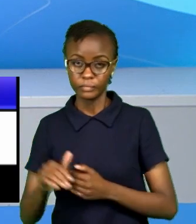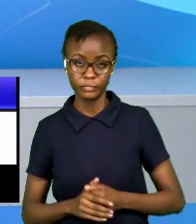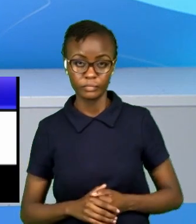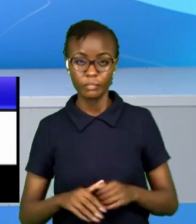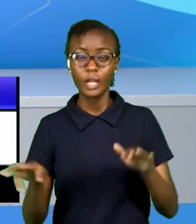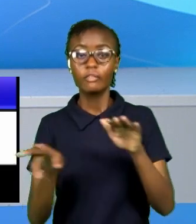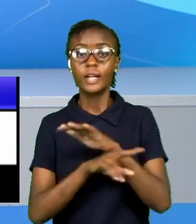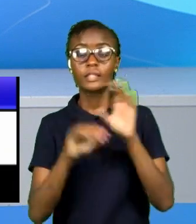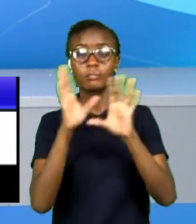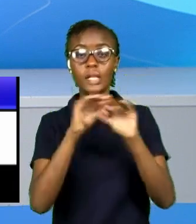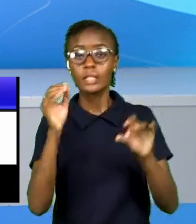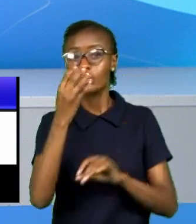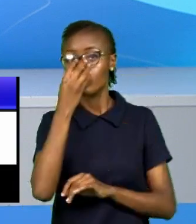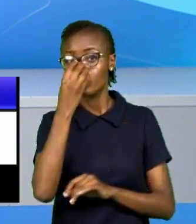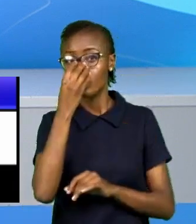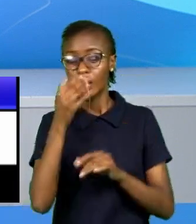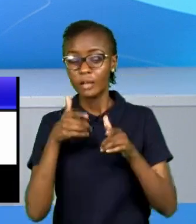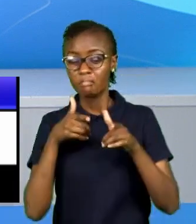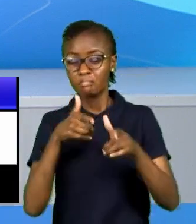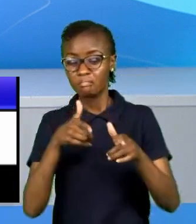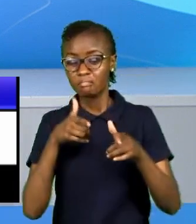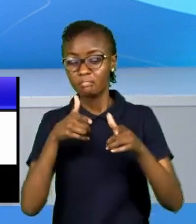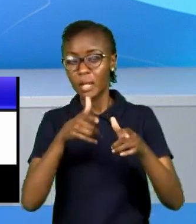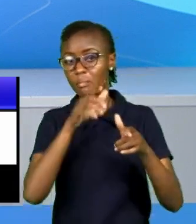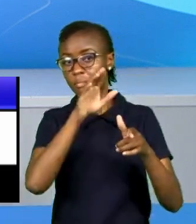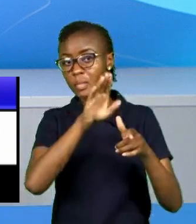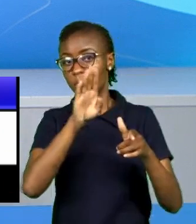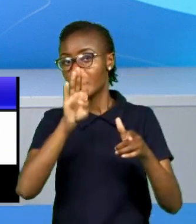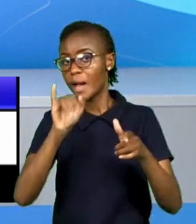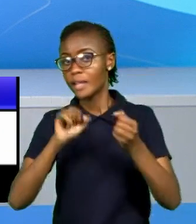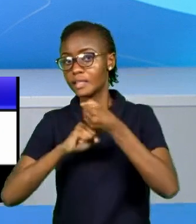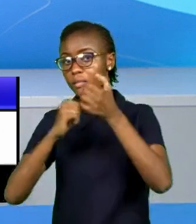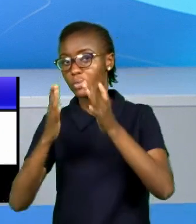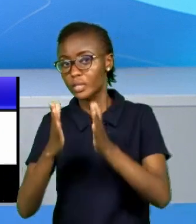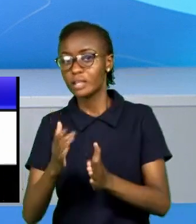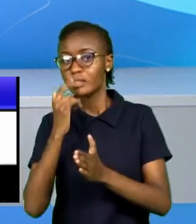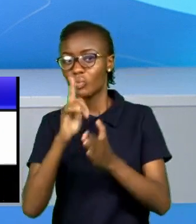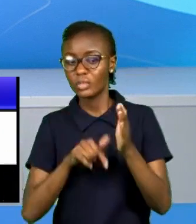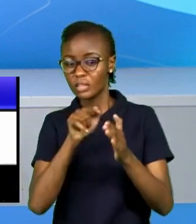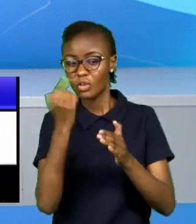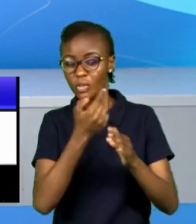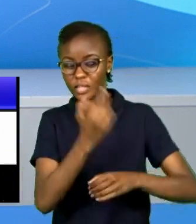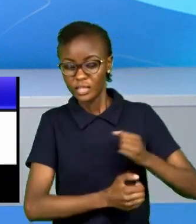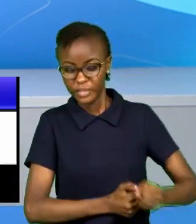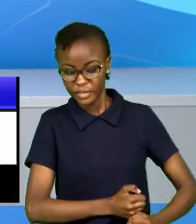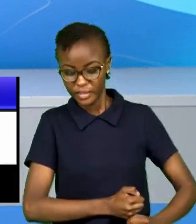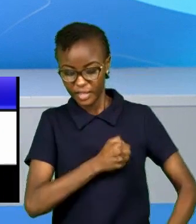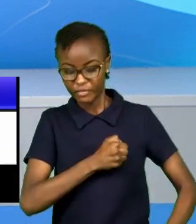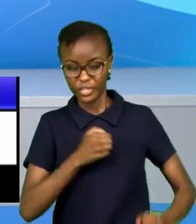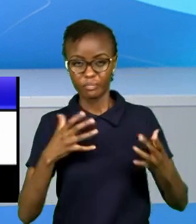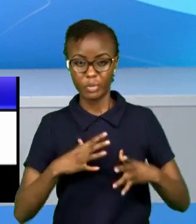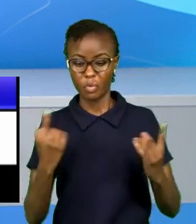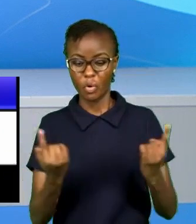Deputy President William Ruto has criticized the Building Bridges Initiative proponents, terming them as selfish individuals who would only